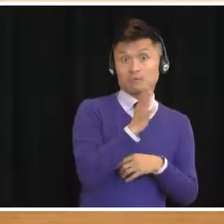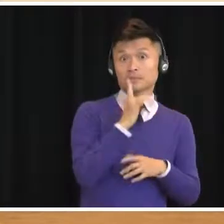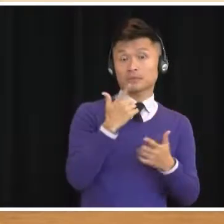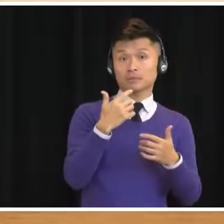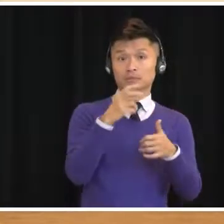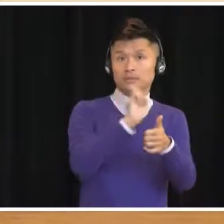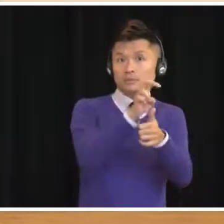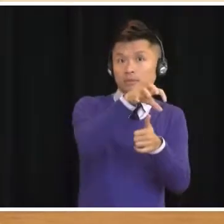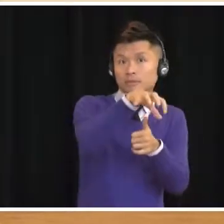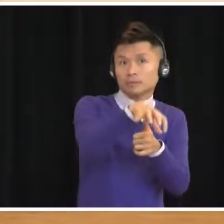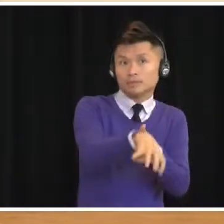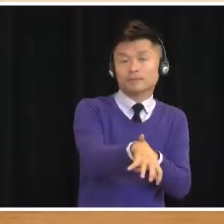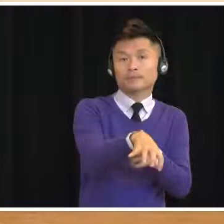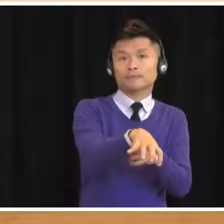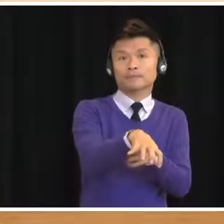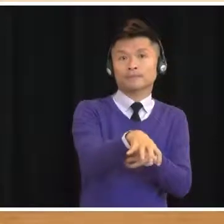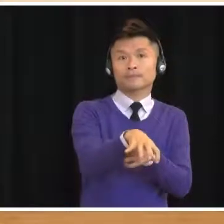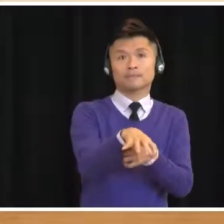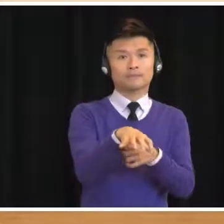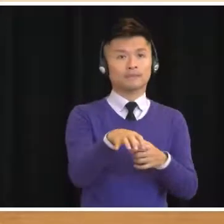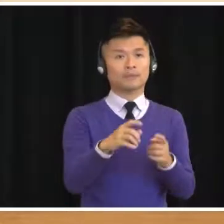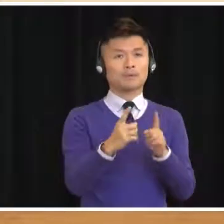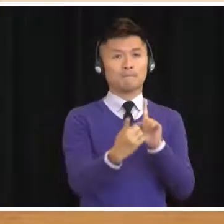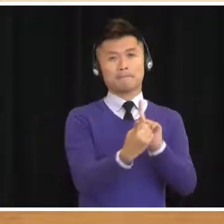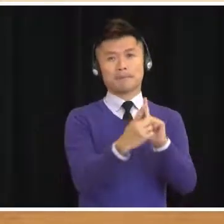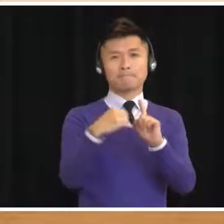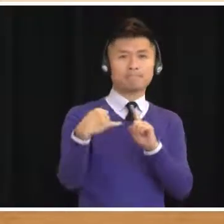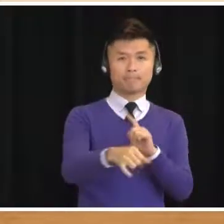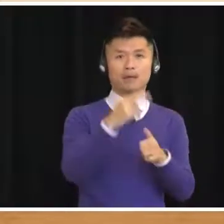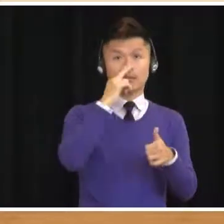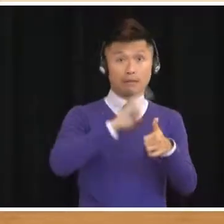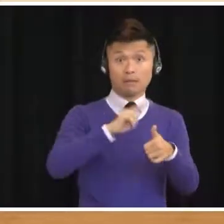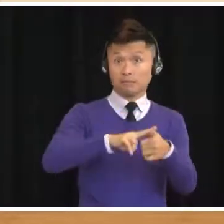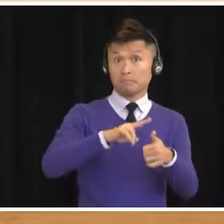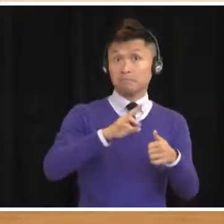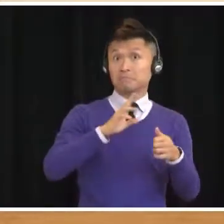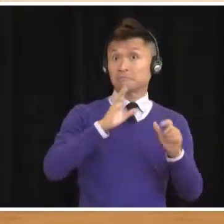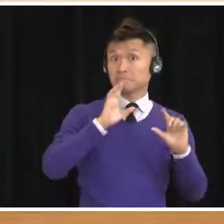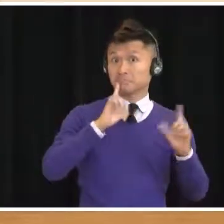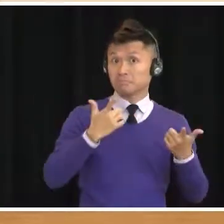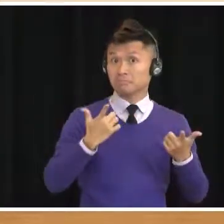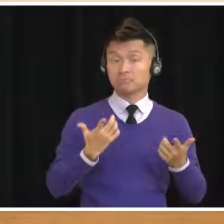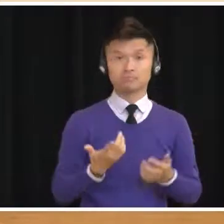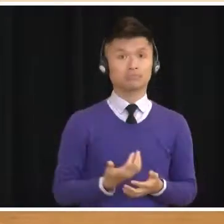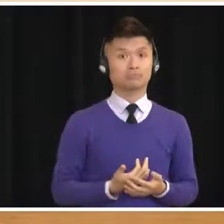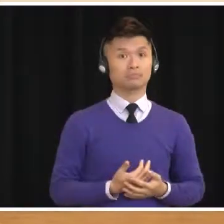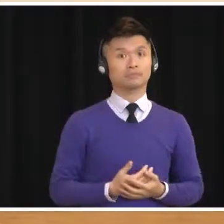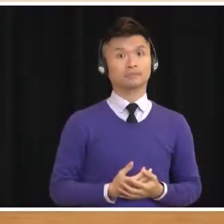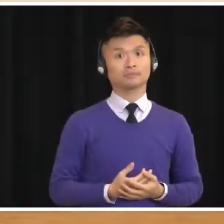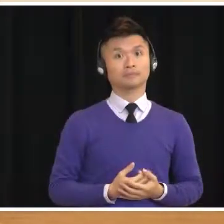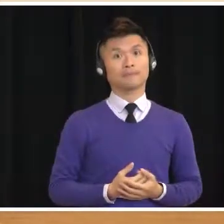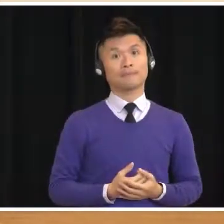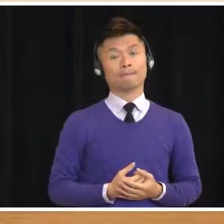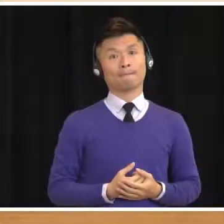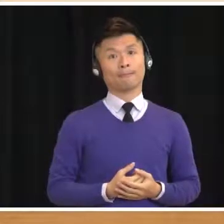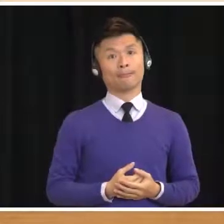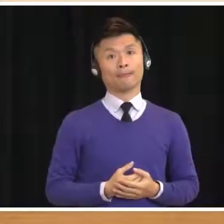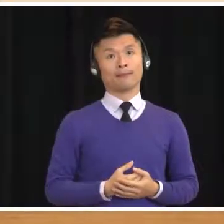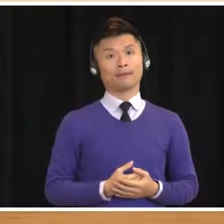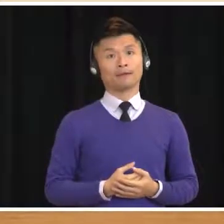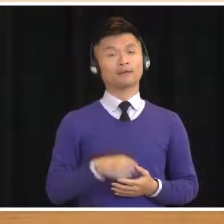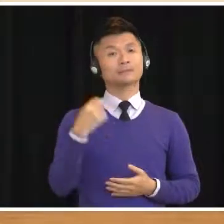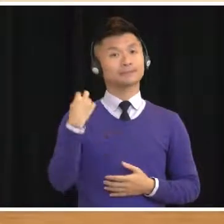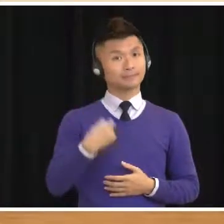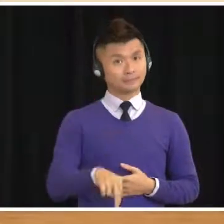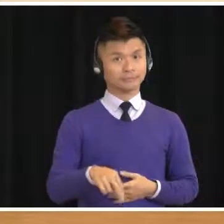My general question on non-discrimination relates to data collection, because of course